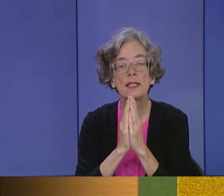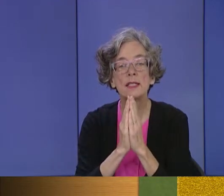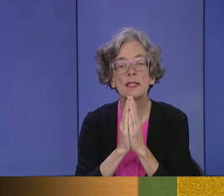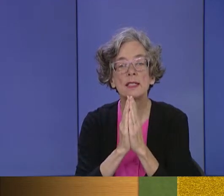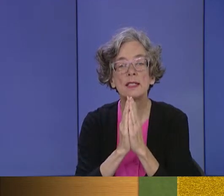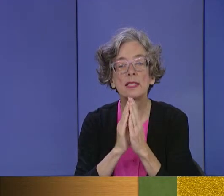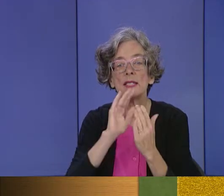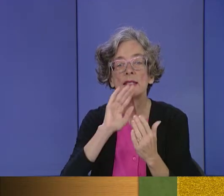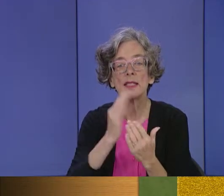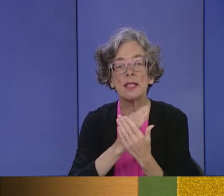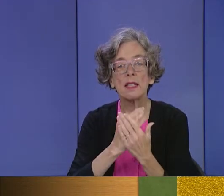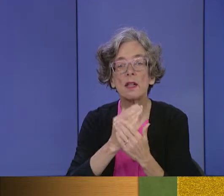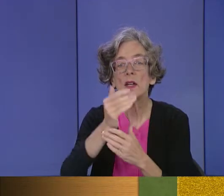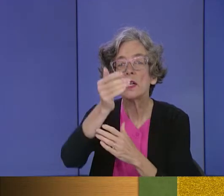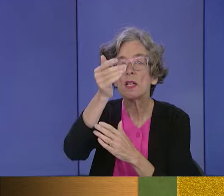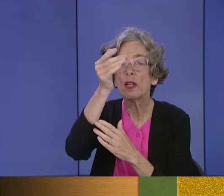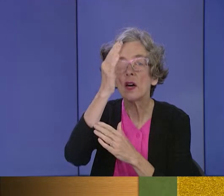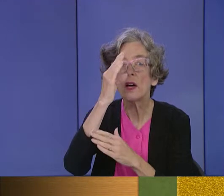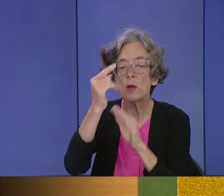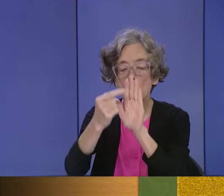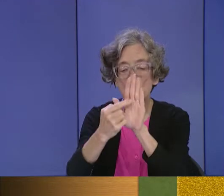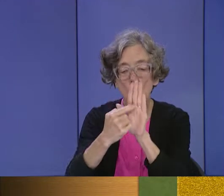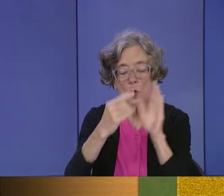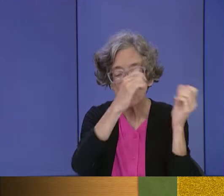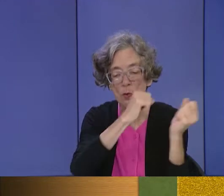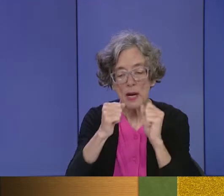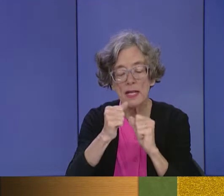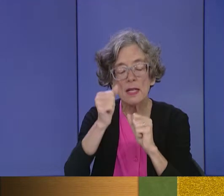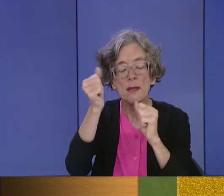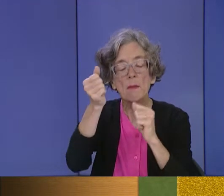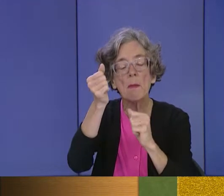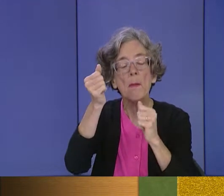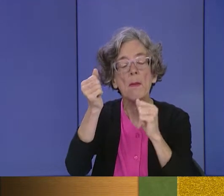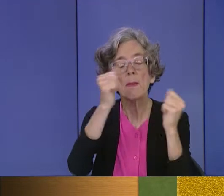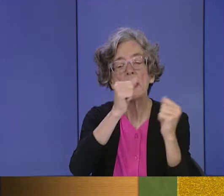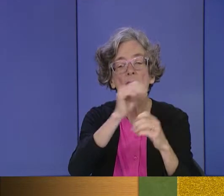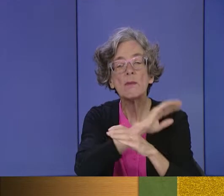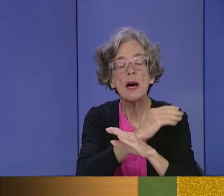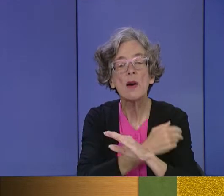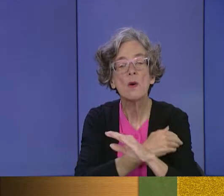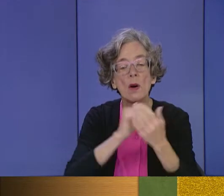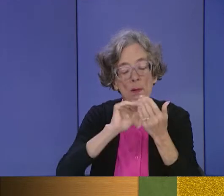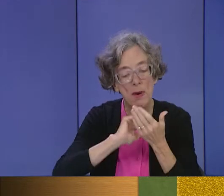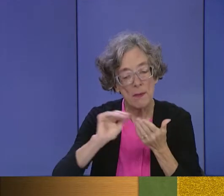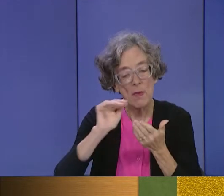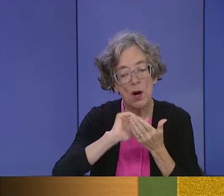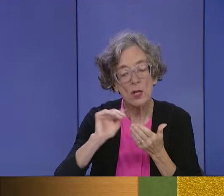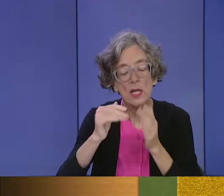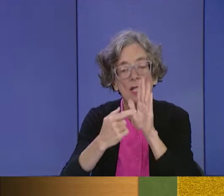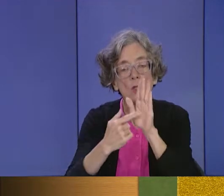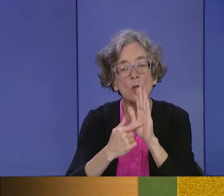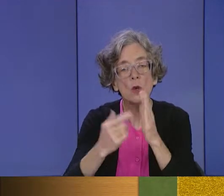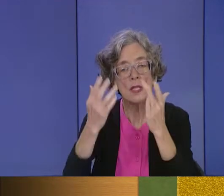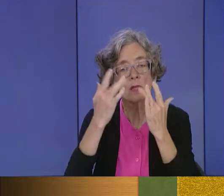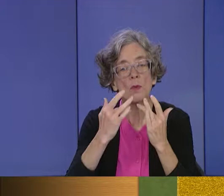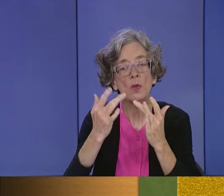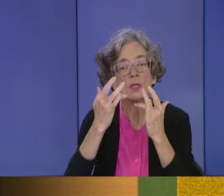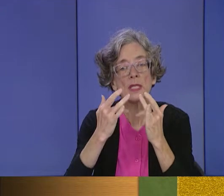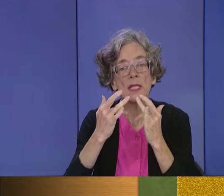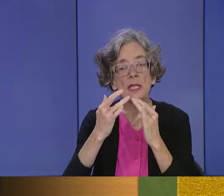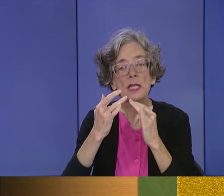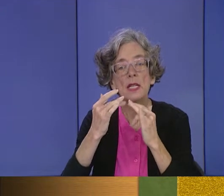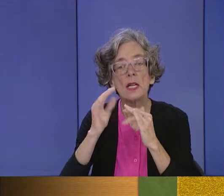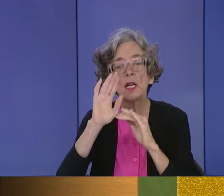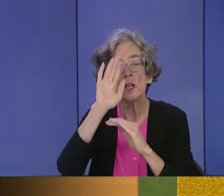O God, who manifest your almighty power above all by pardoning and showing mercy, bestow, we pray,